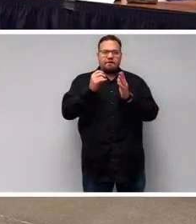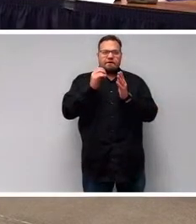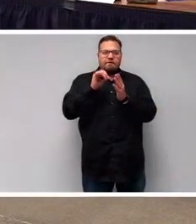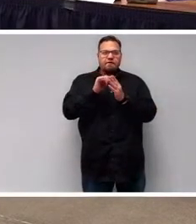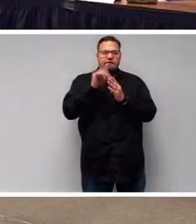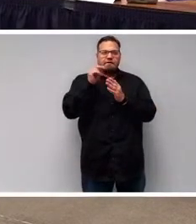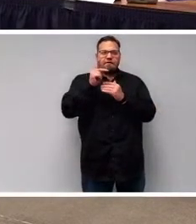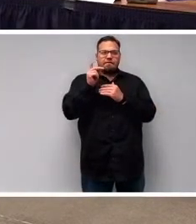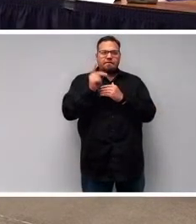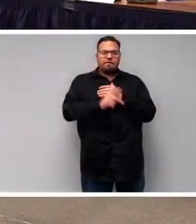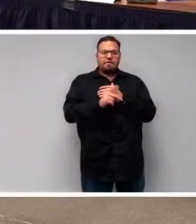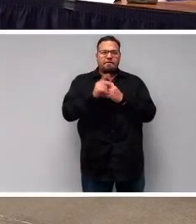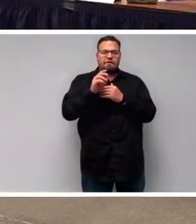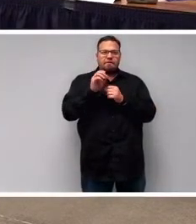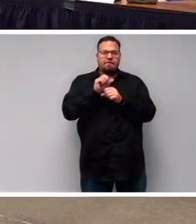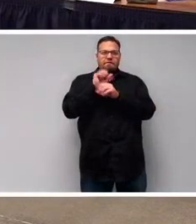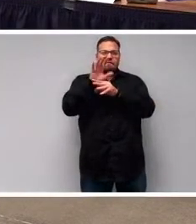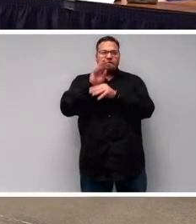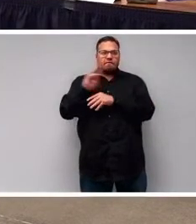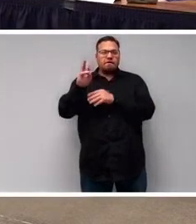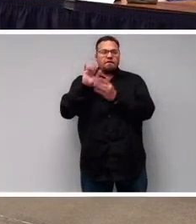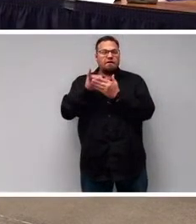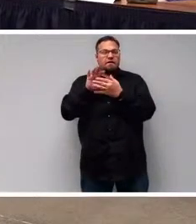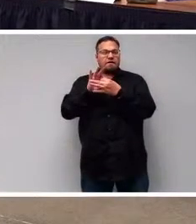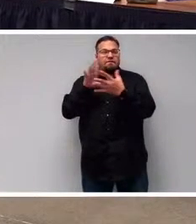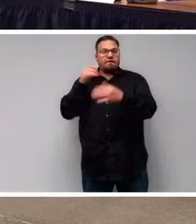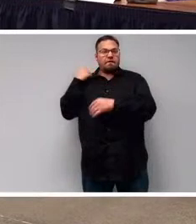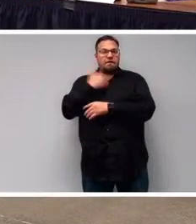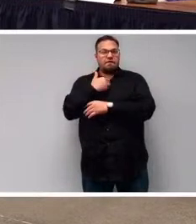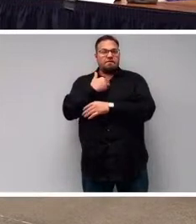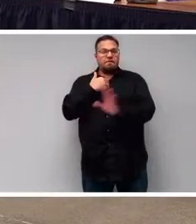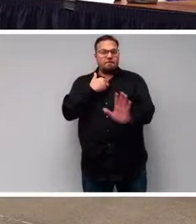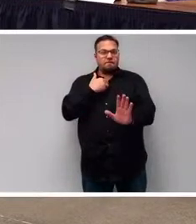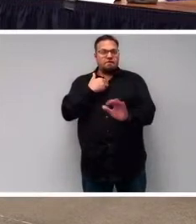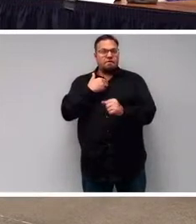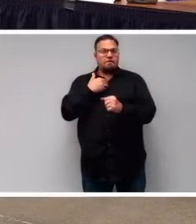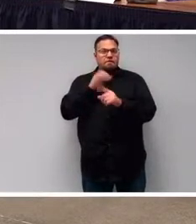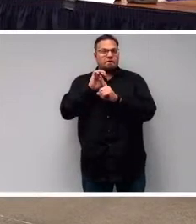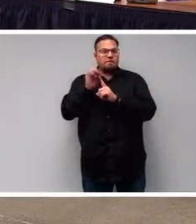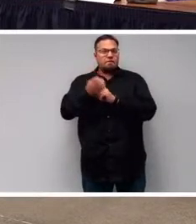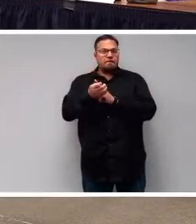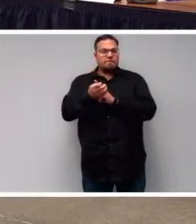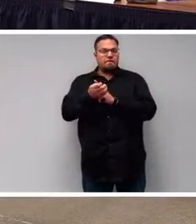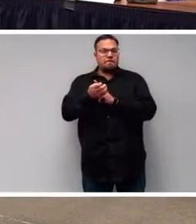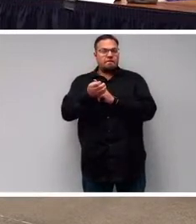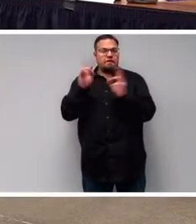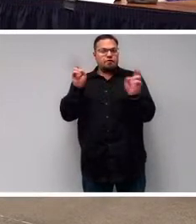has indemnified us for all pre-existing environmental issues.